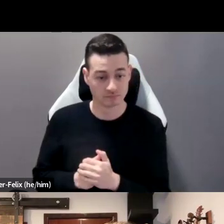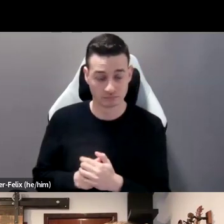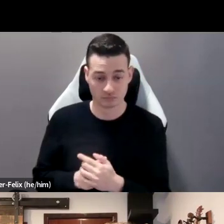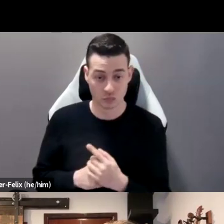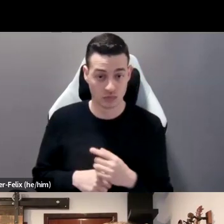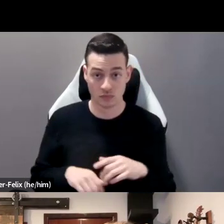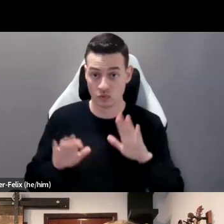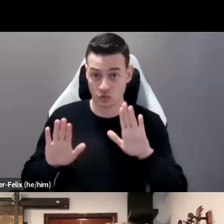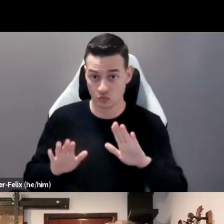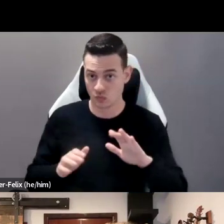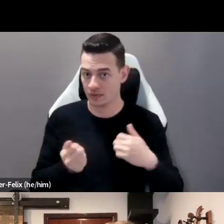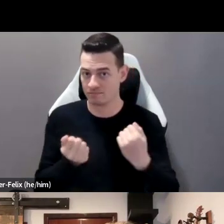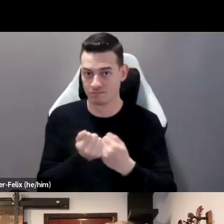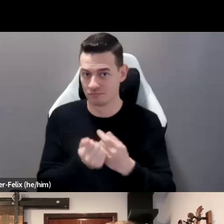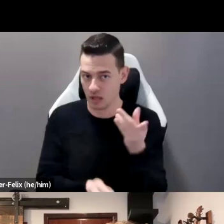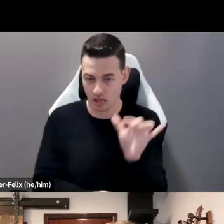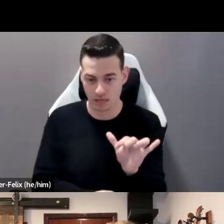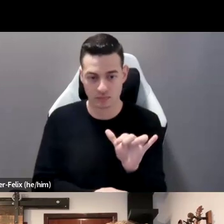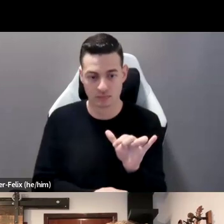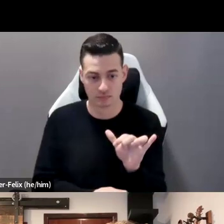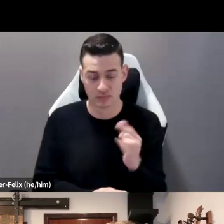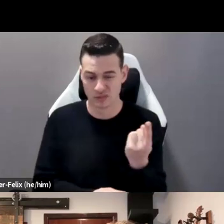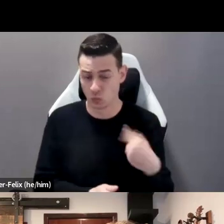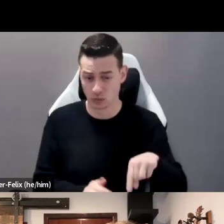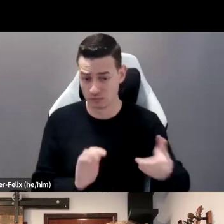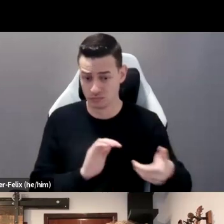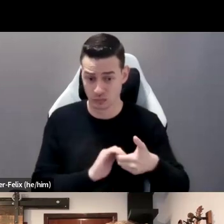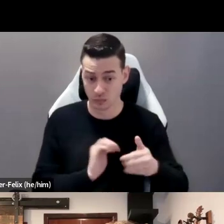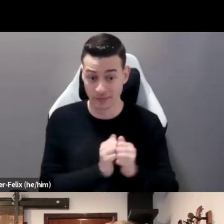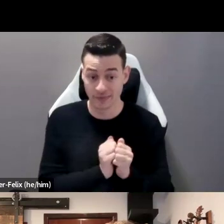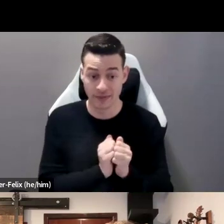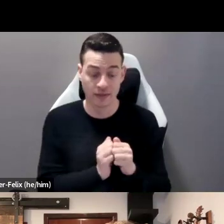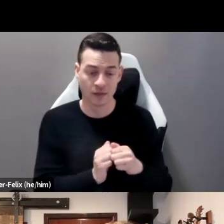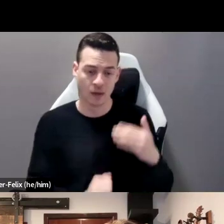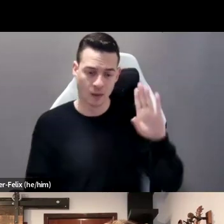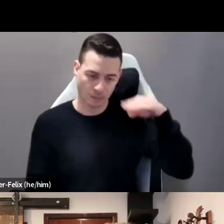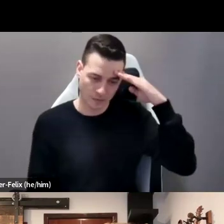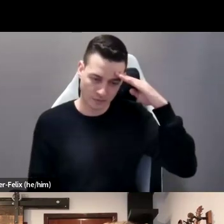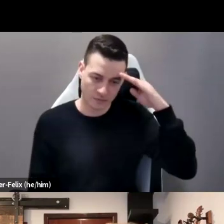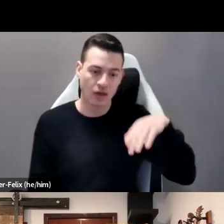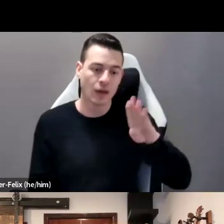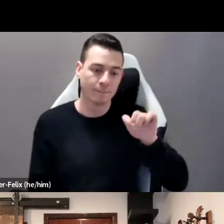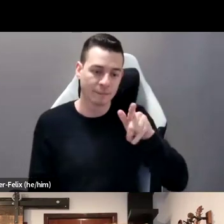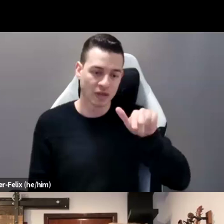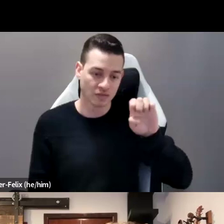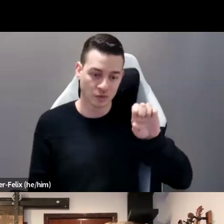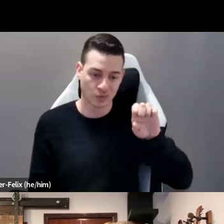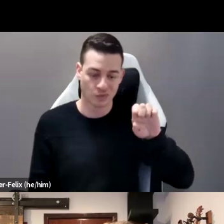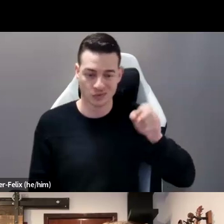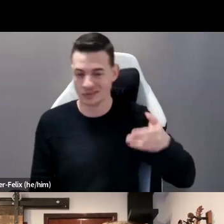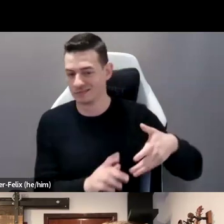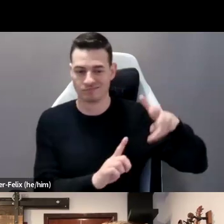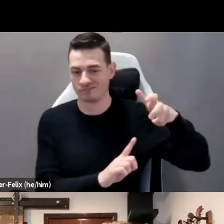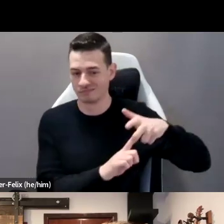ally or someone we work with. A lot of us, at least in Bellevue, which is the flagship hospital, a lot of us